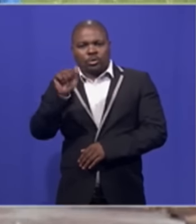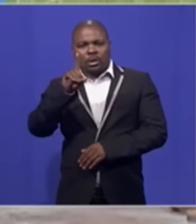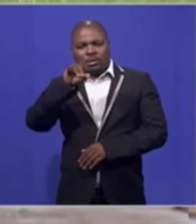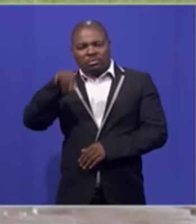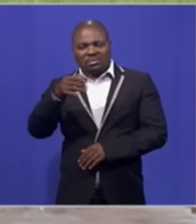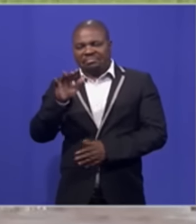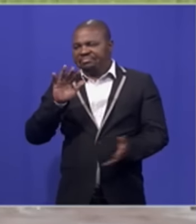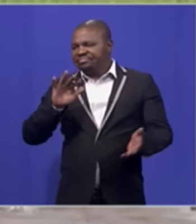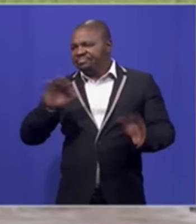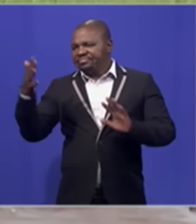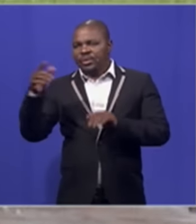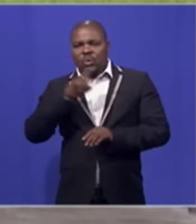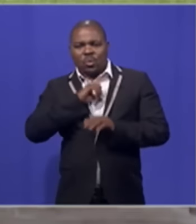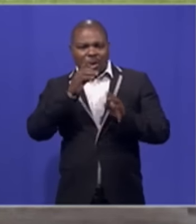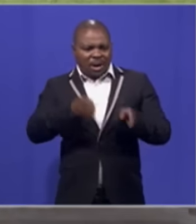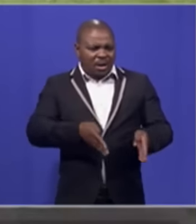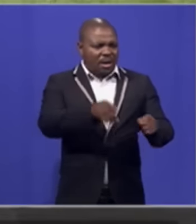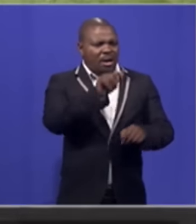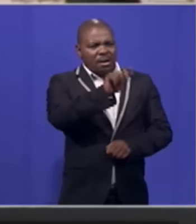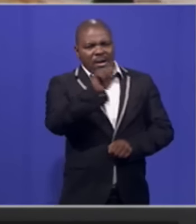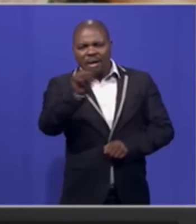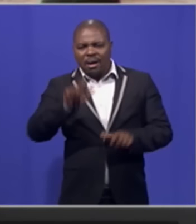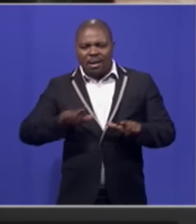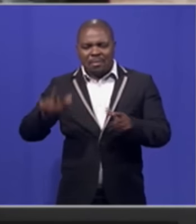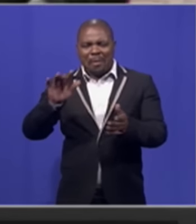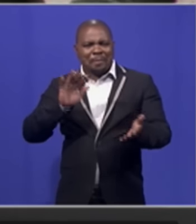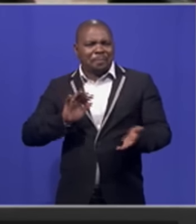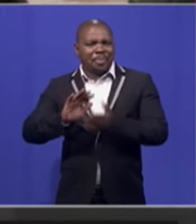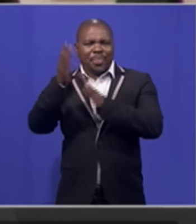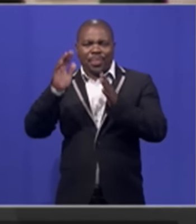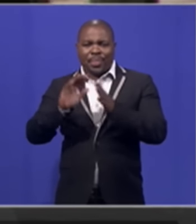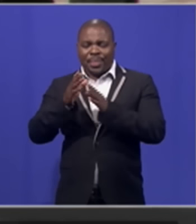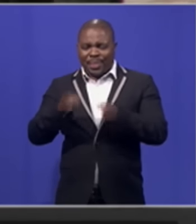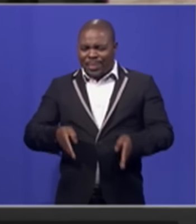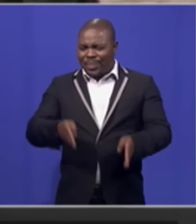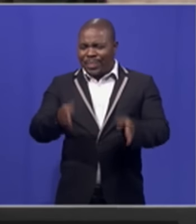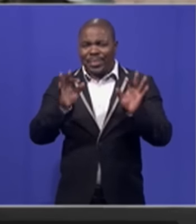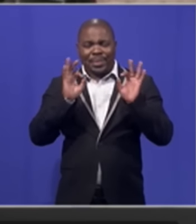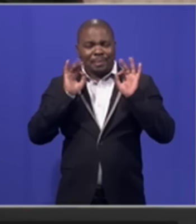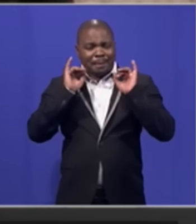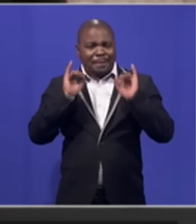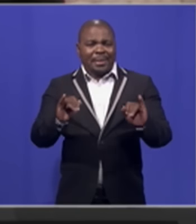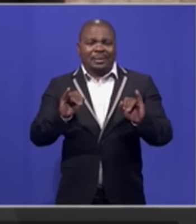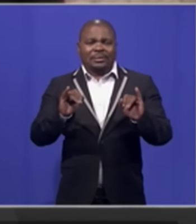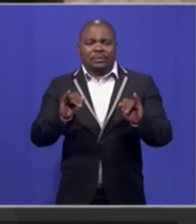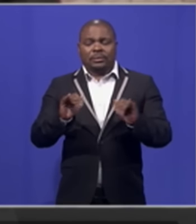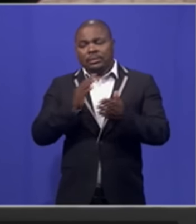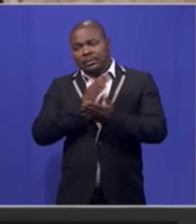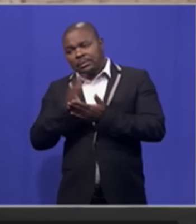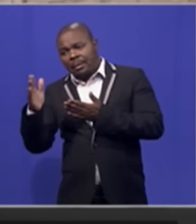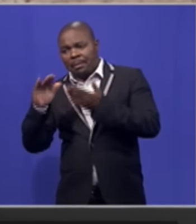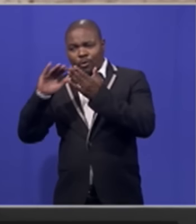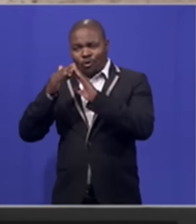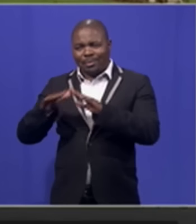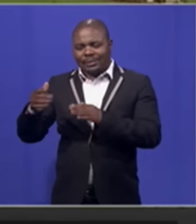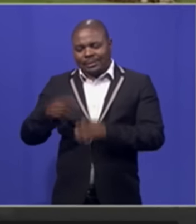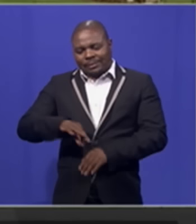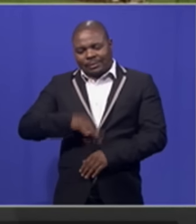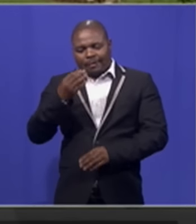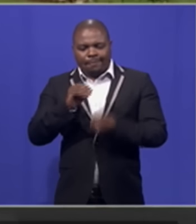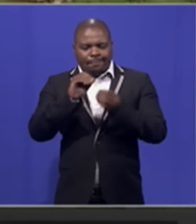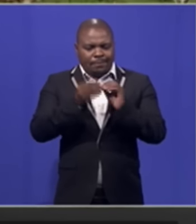a go fapafapana a mmalwa ka Limpopo. Ditsela ga di sepelege fao ba bangwe ba badudi ba le ka go itukišetša tšona